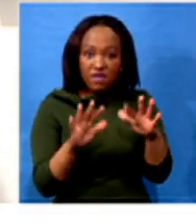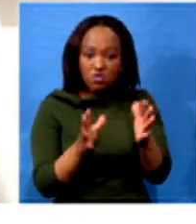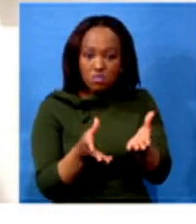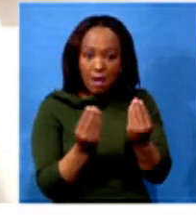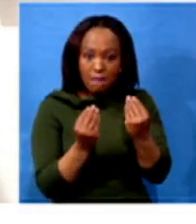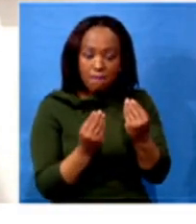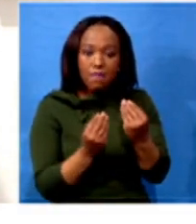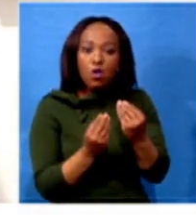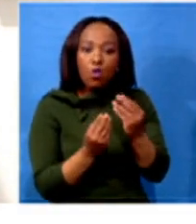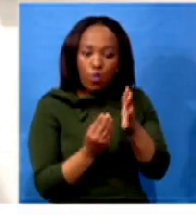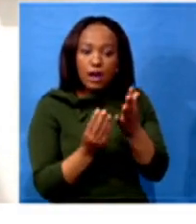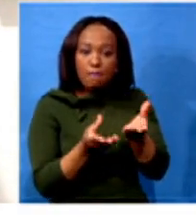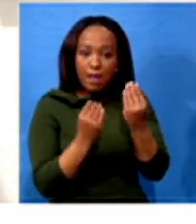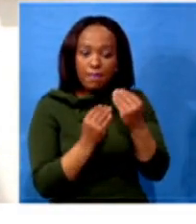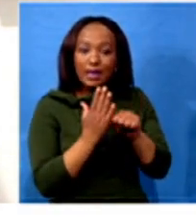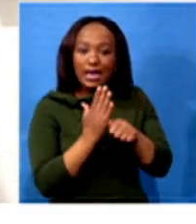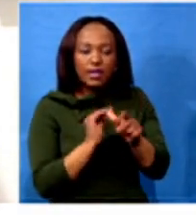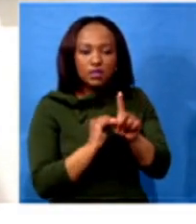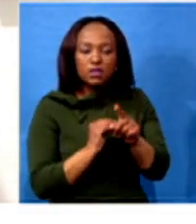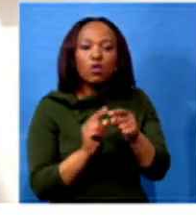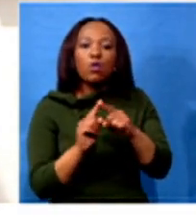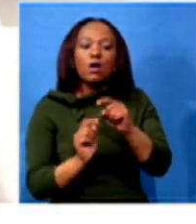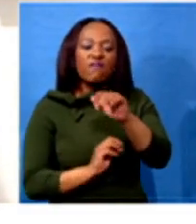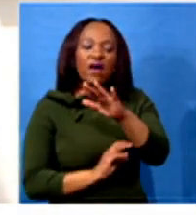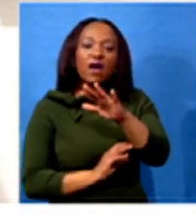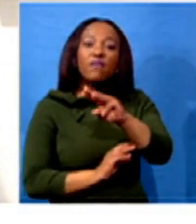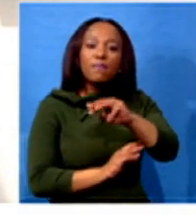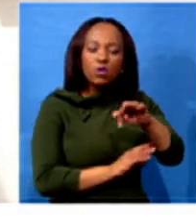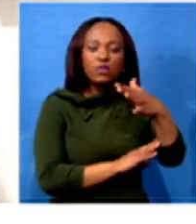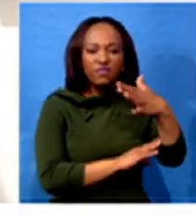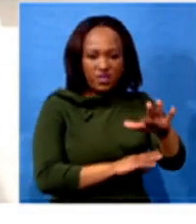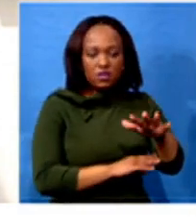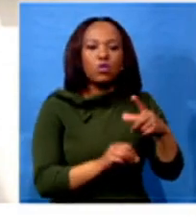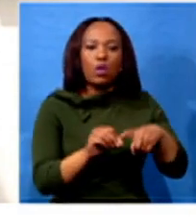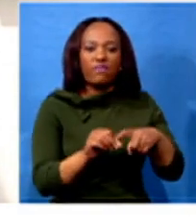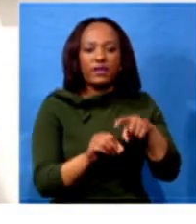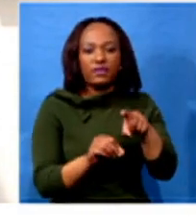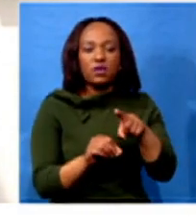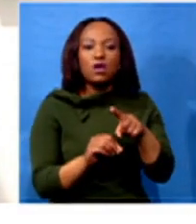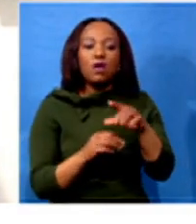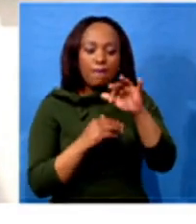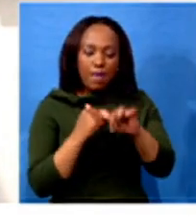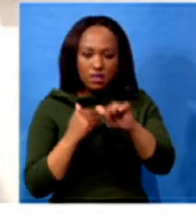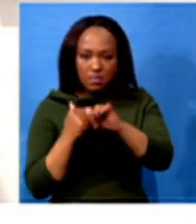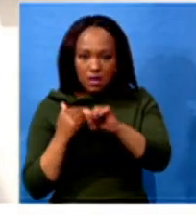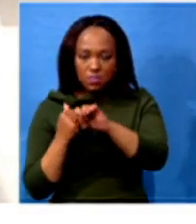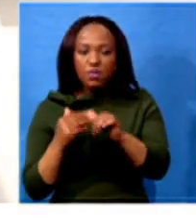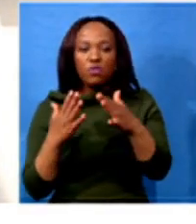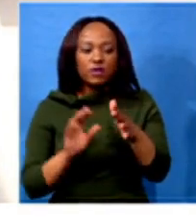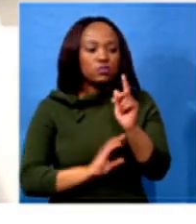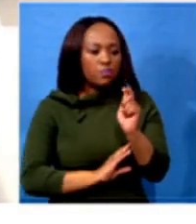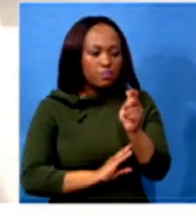have qualified are about 5 million, and of those 5 million on each month, we've been able to